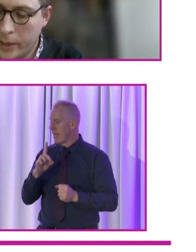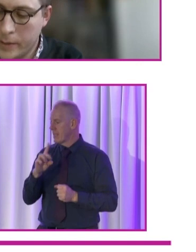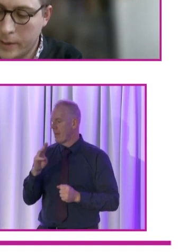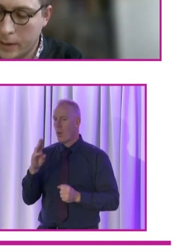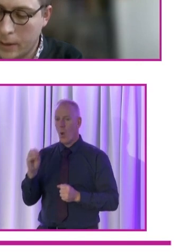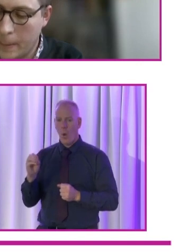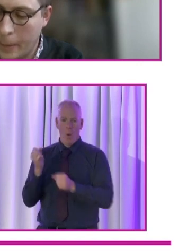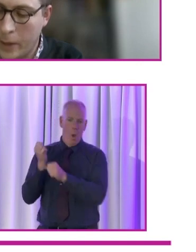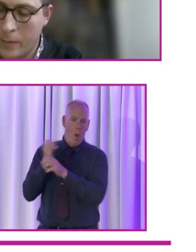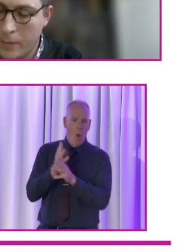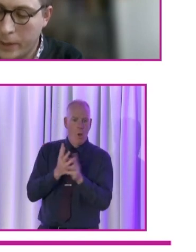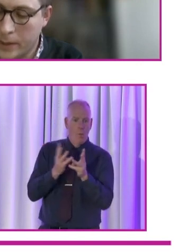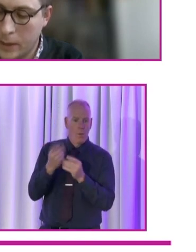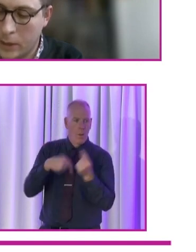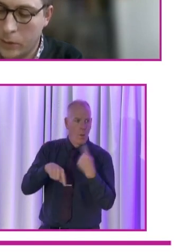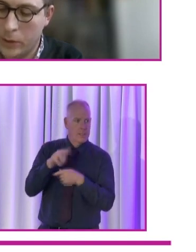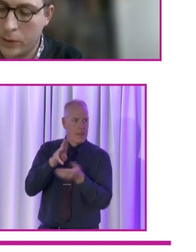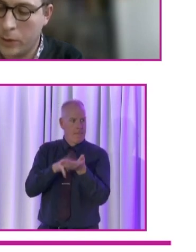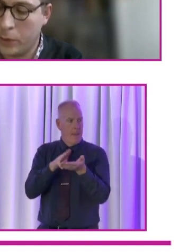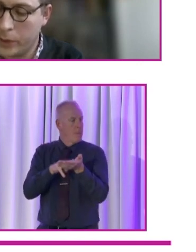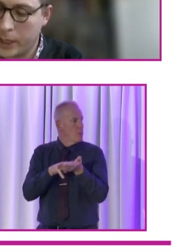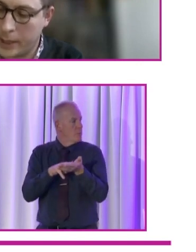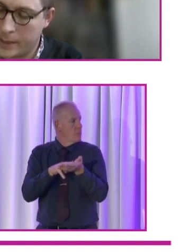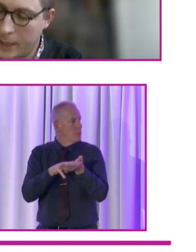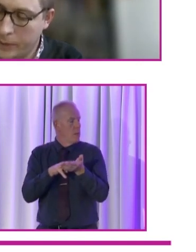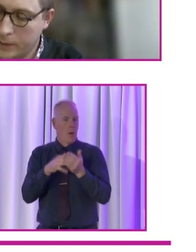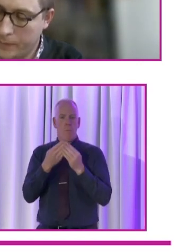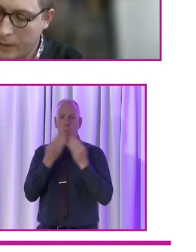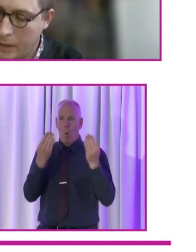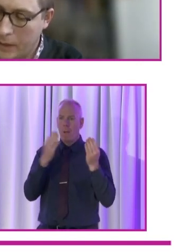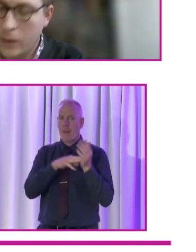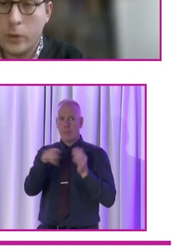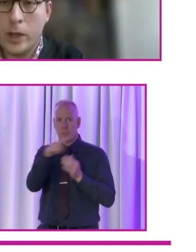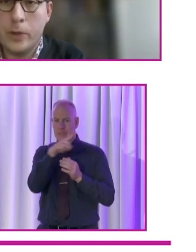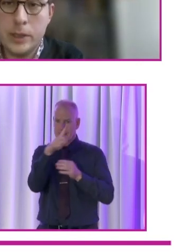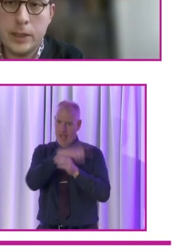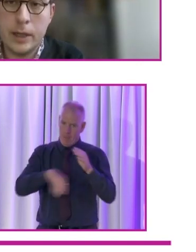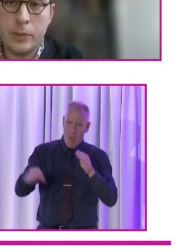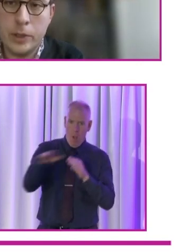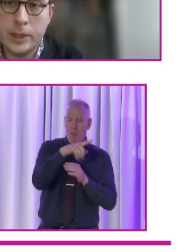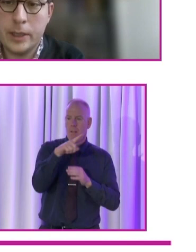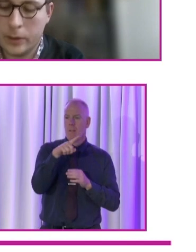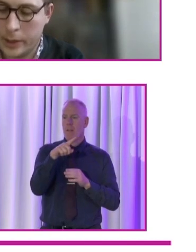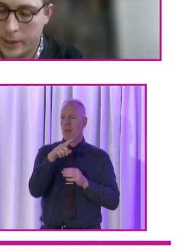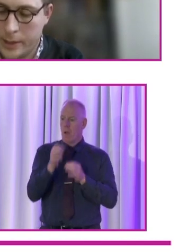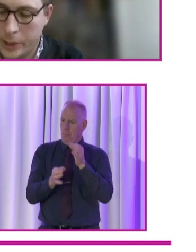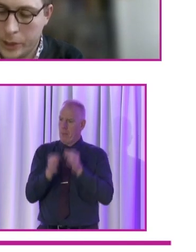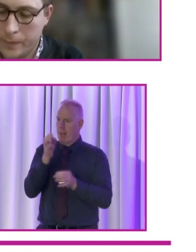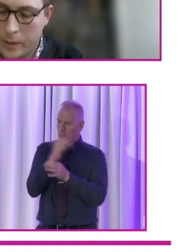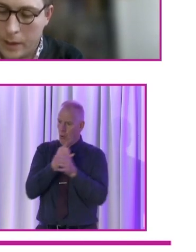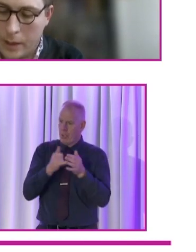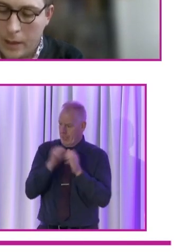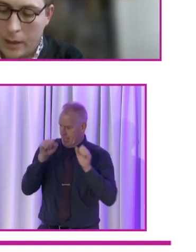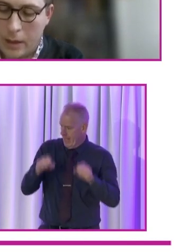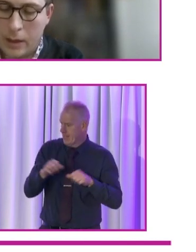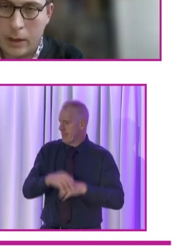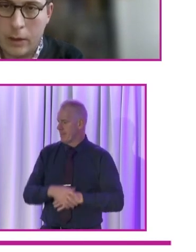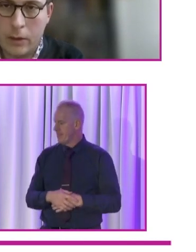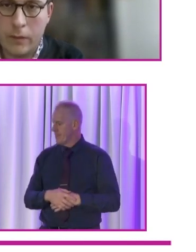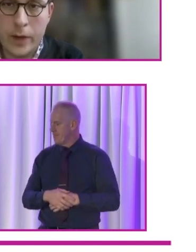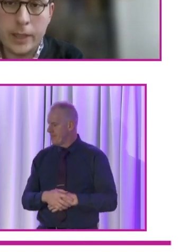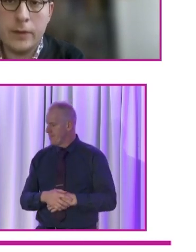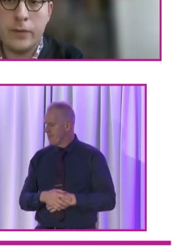board members, and all our board are disabled. We are a political organization